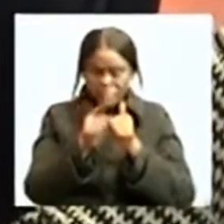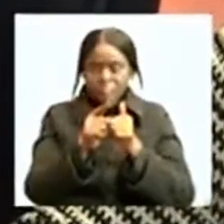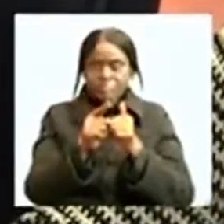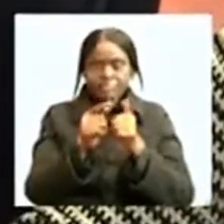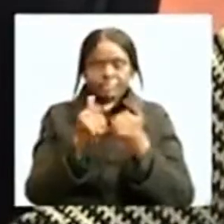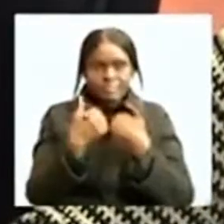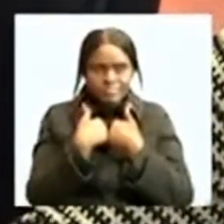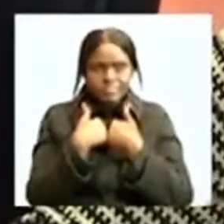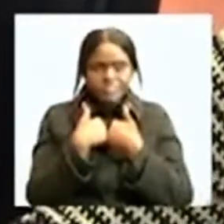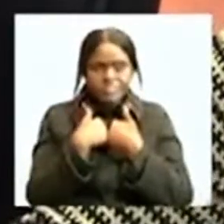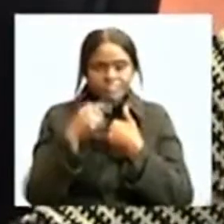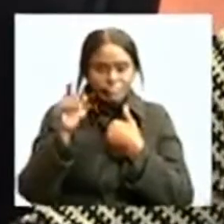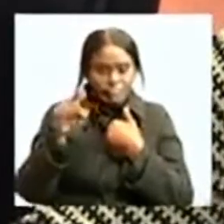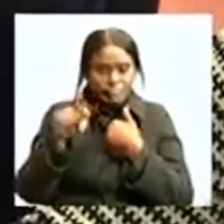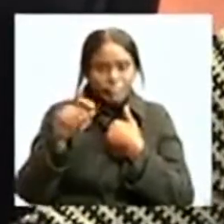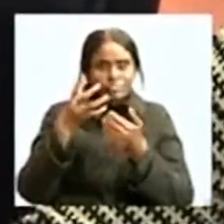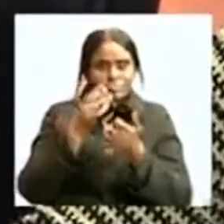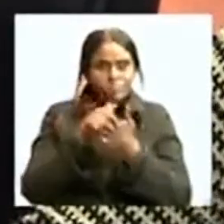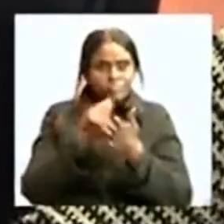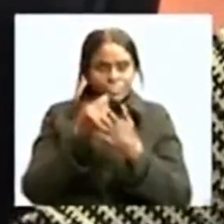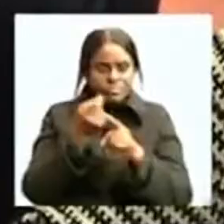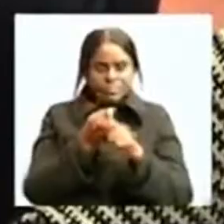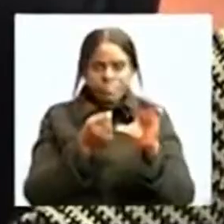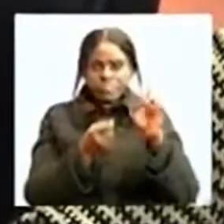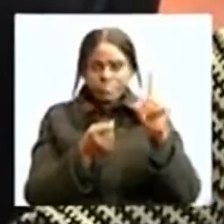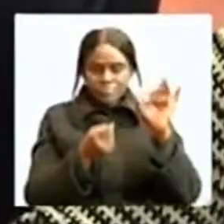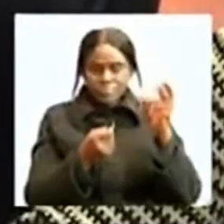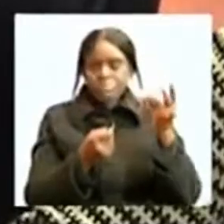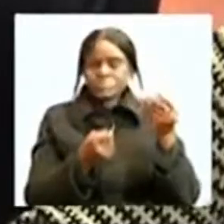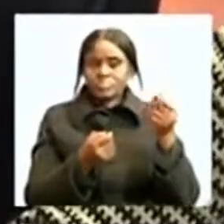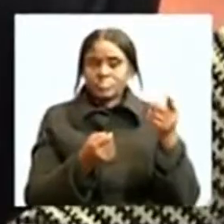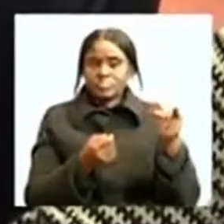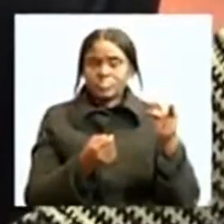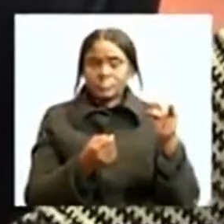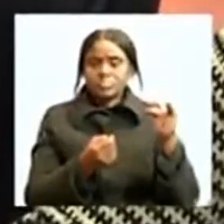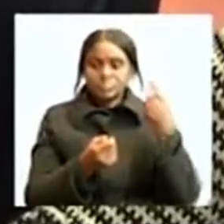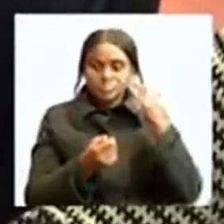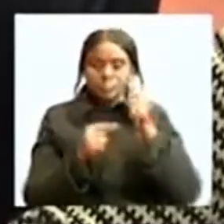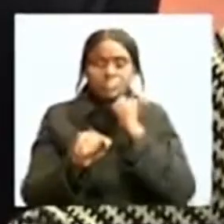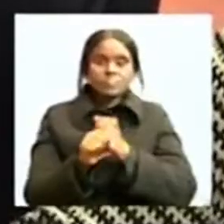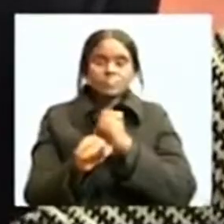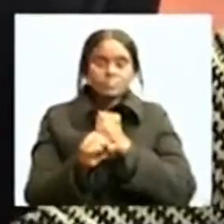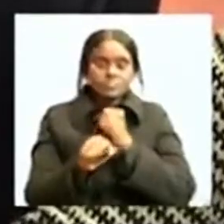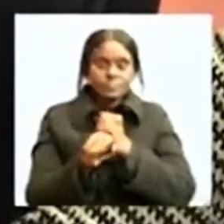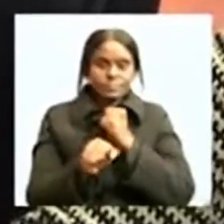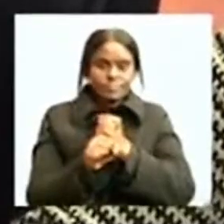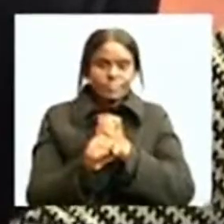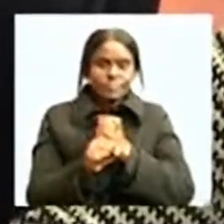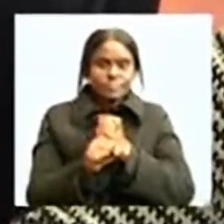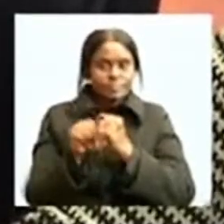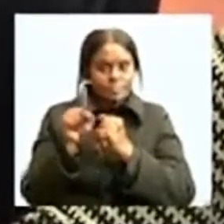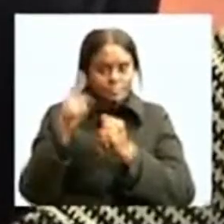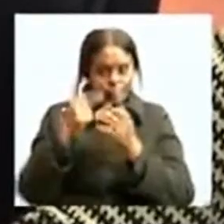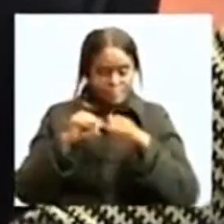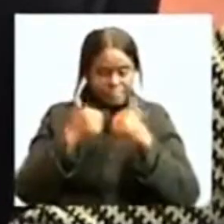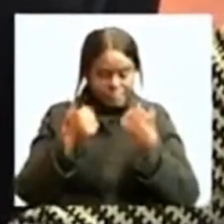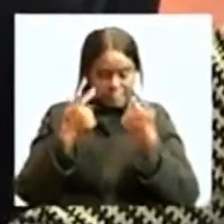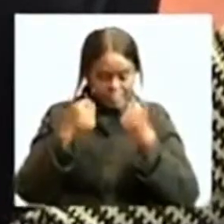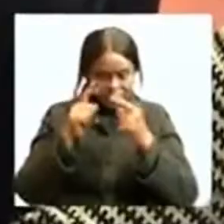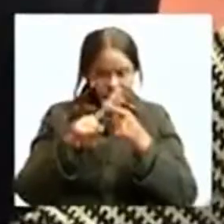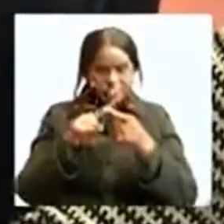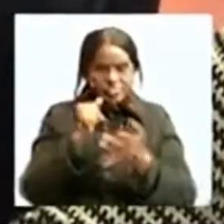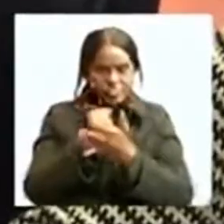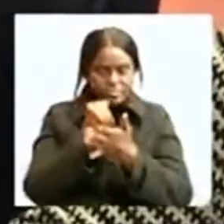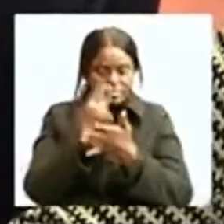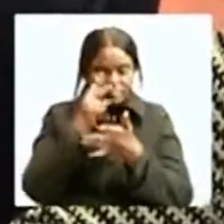they require some amount from the CDF, some money for operations. So that is what we are trying to navigate